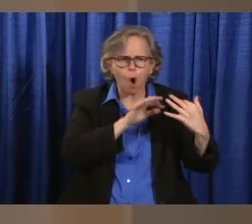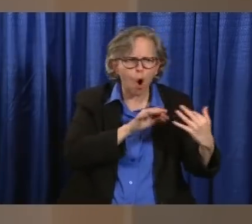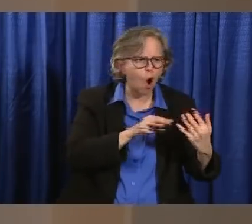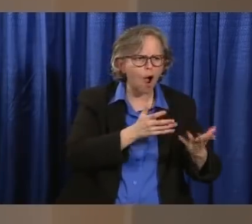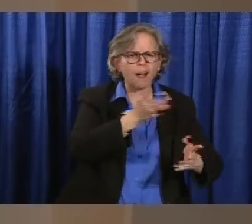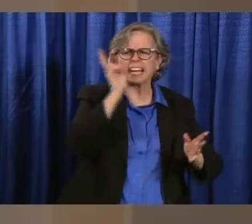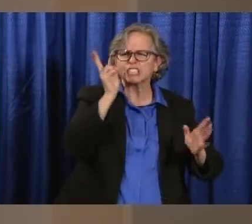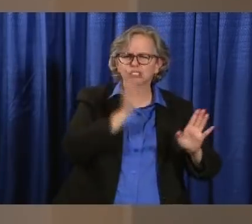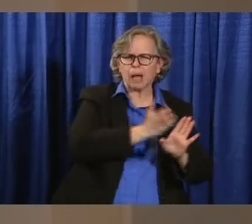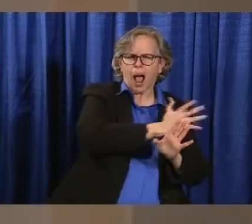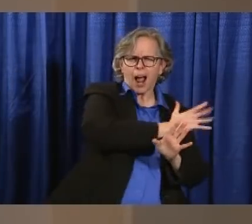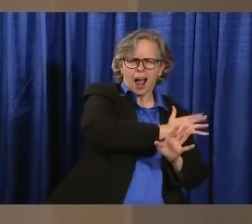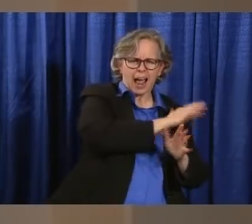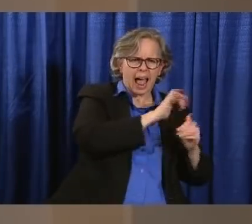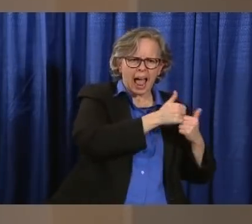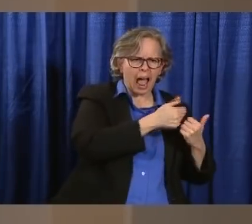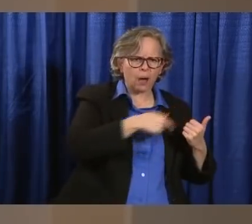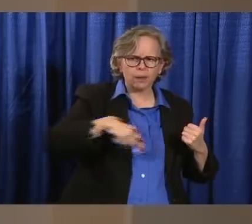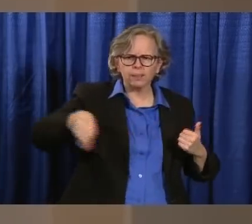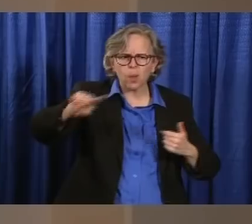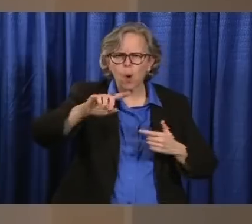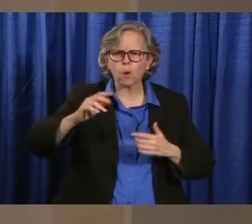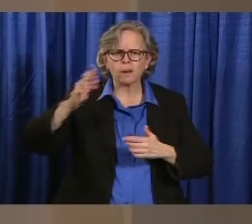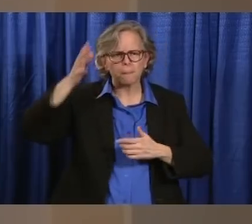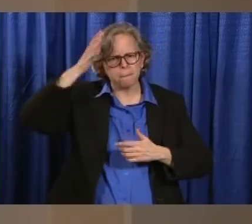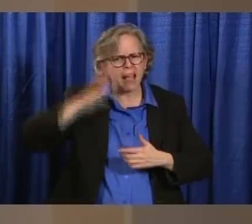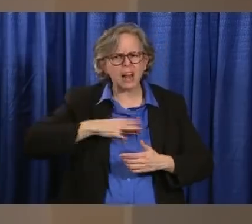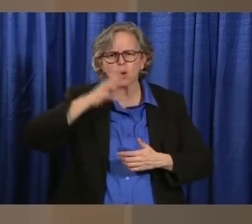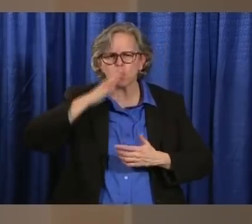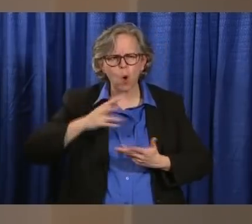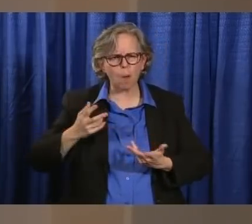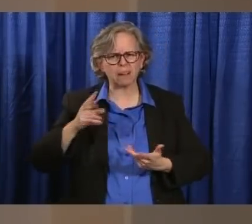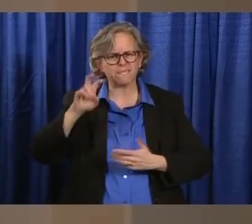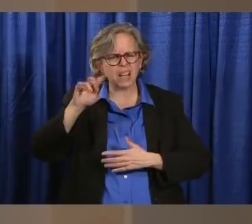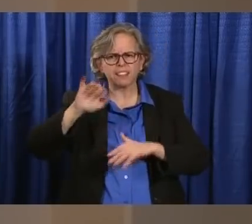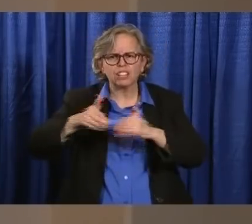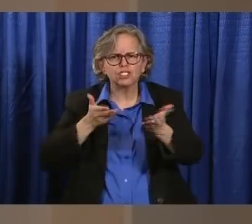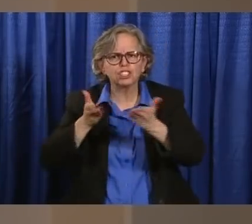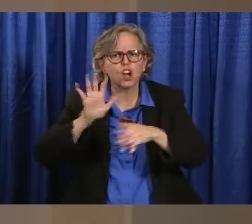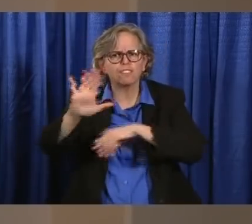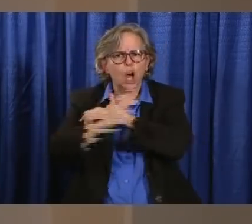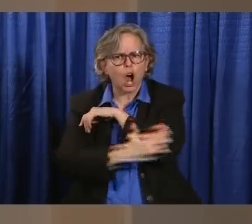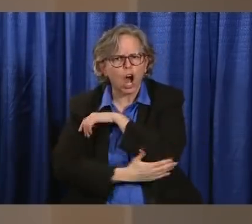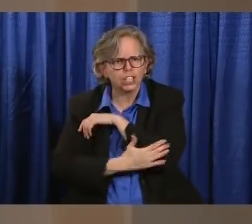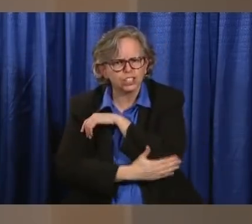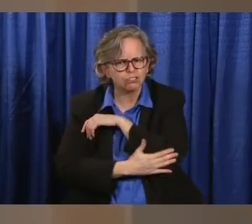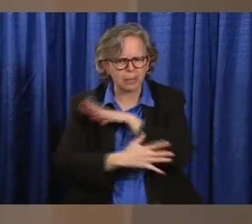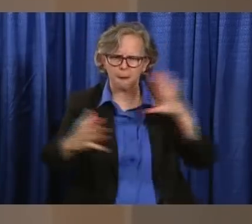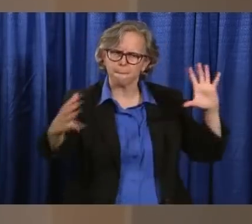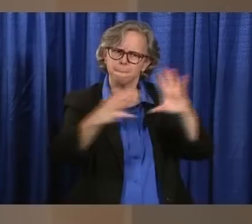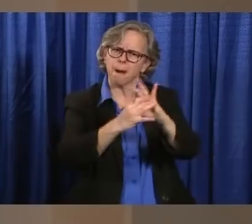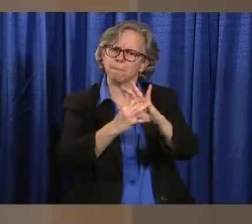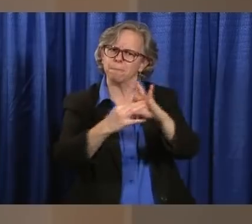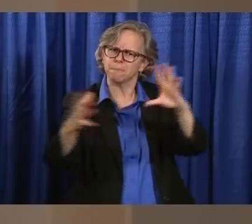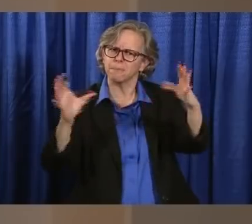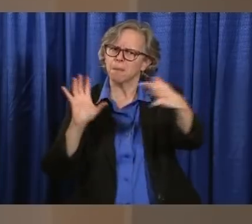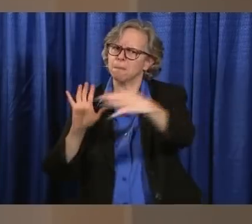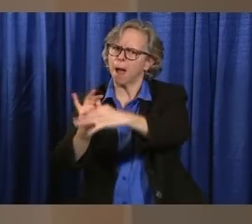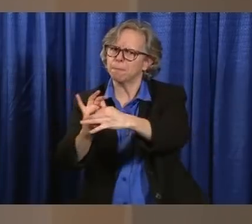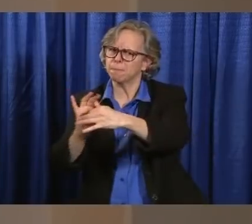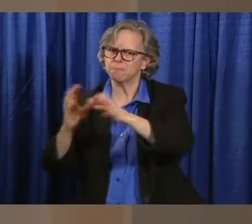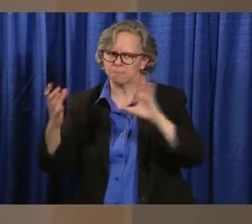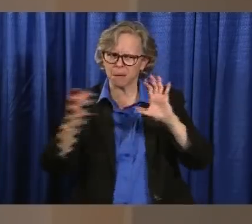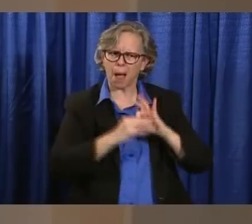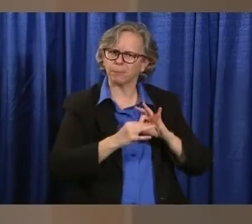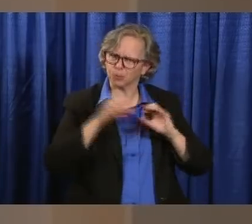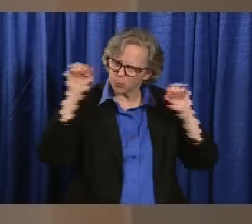did to serve their country. So it's an opportunity for you to serve the people who served us, and we really